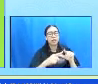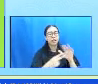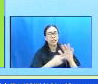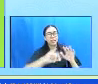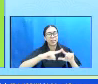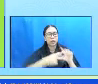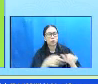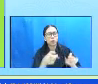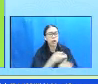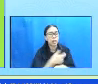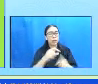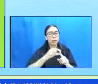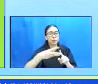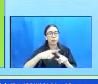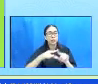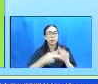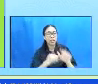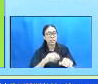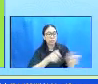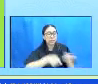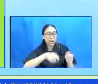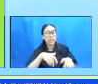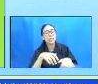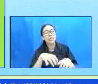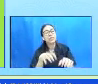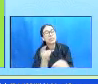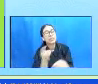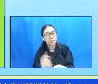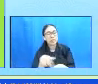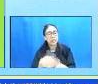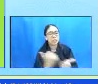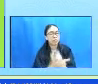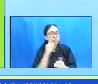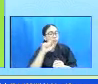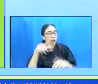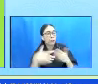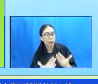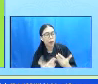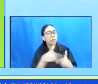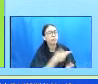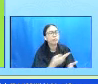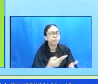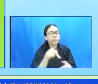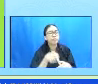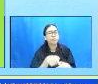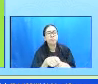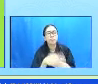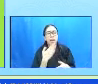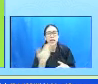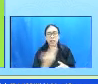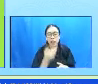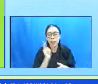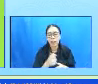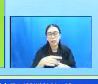understood here is the fact that they tend to be in the lower economic class and they are usually the